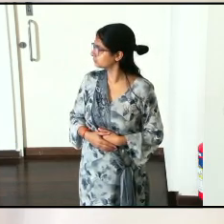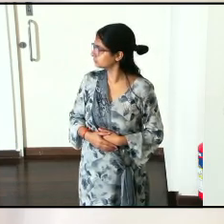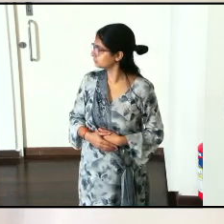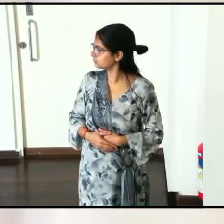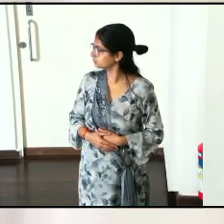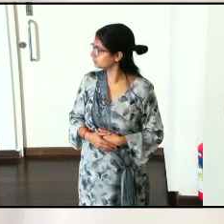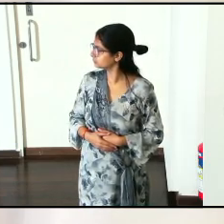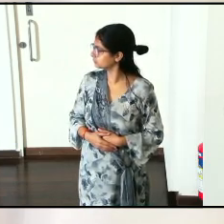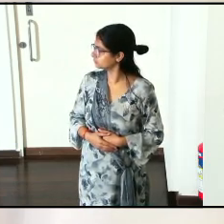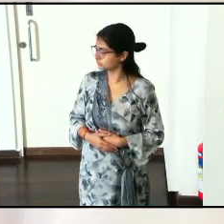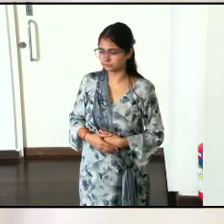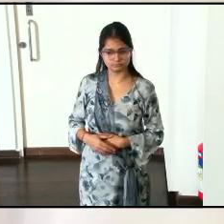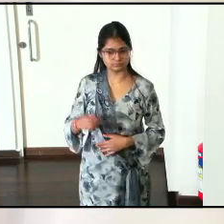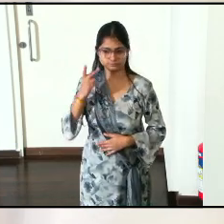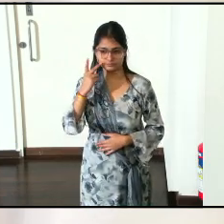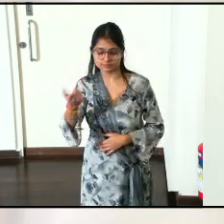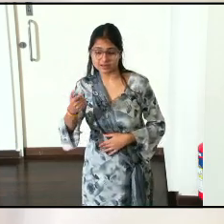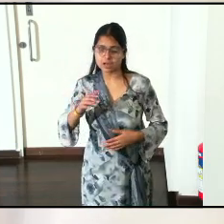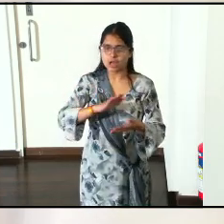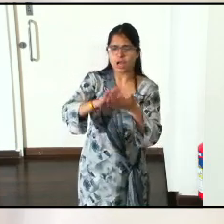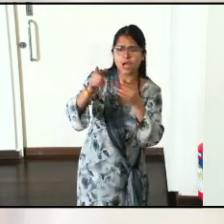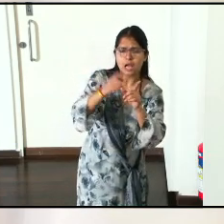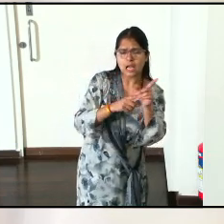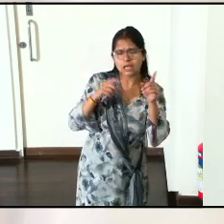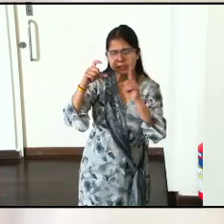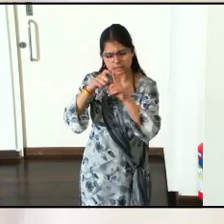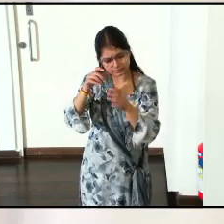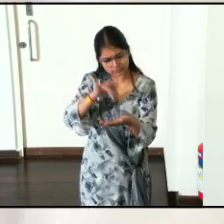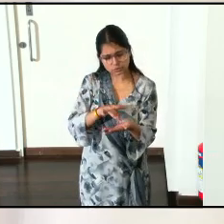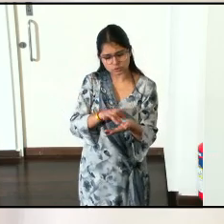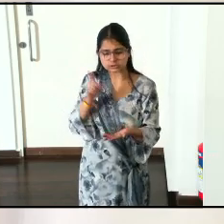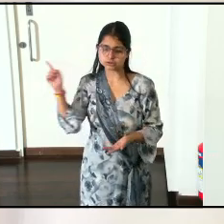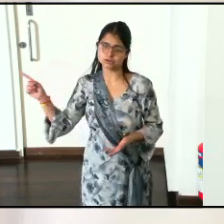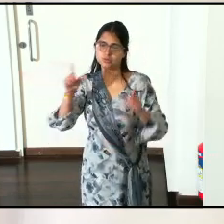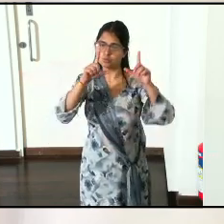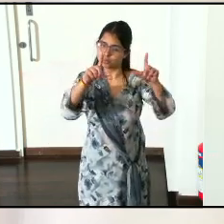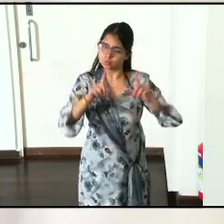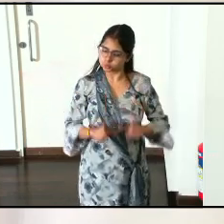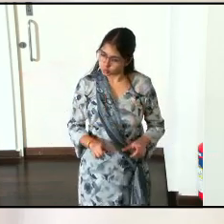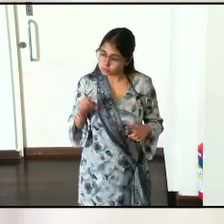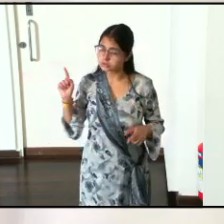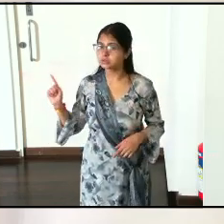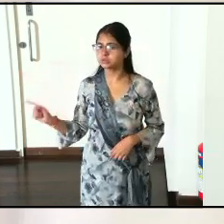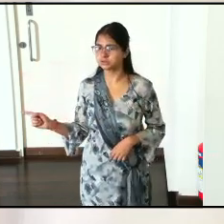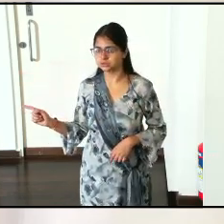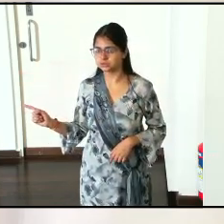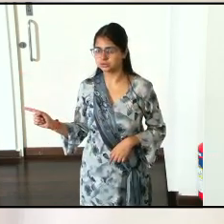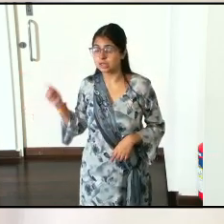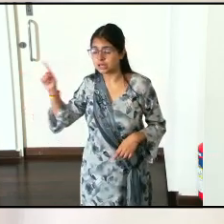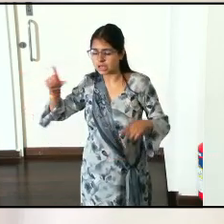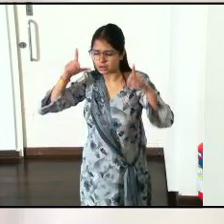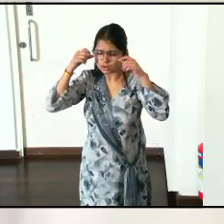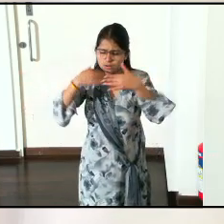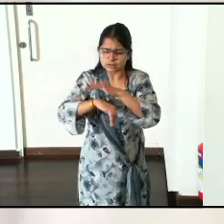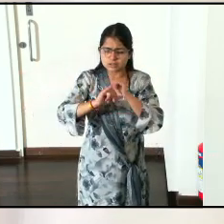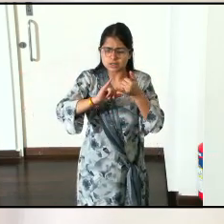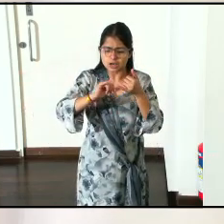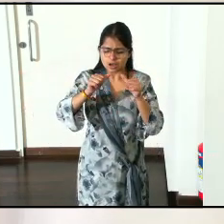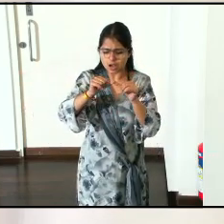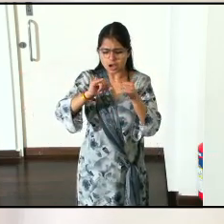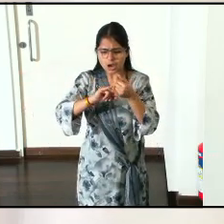one, of course, it's from Hyderabad, it's from Asmita. This is a image which